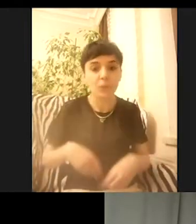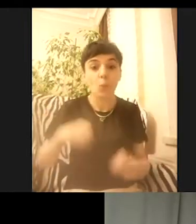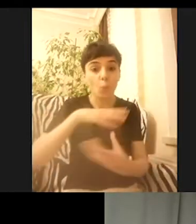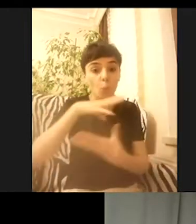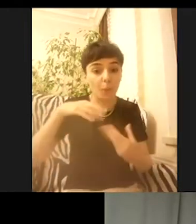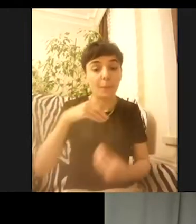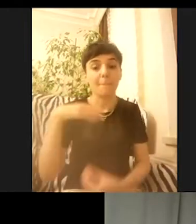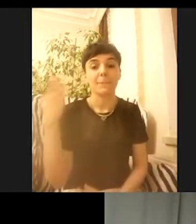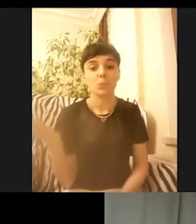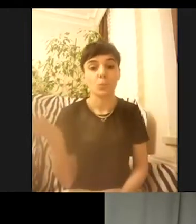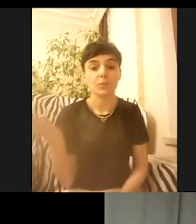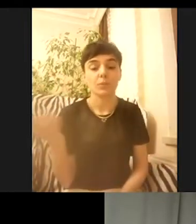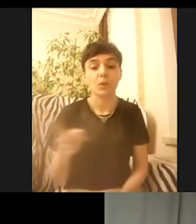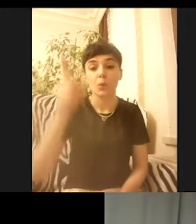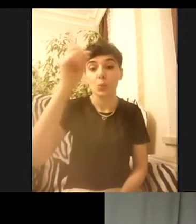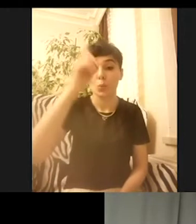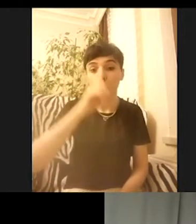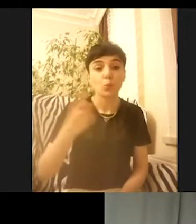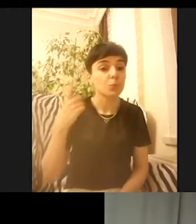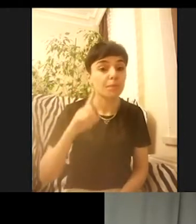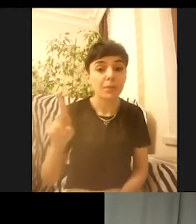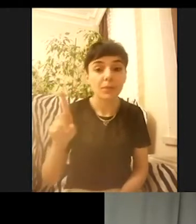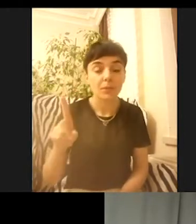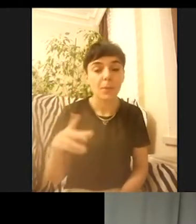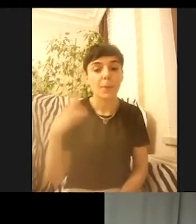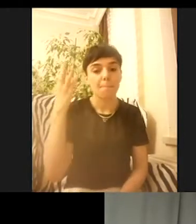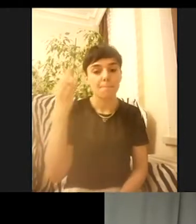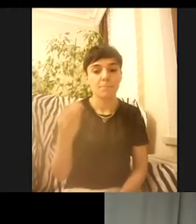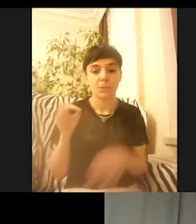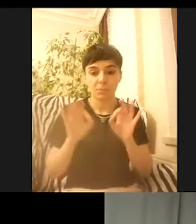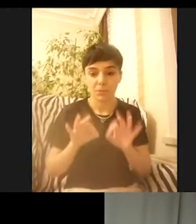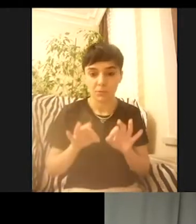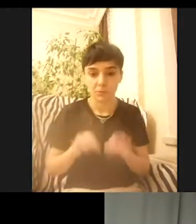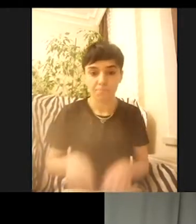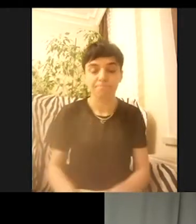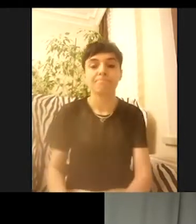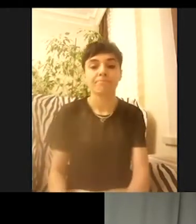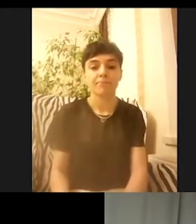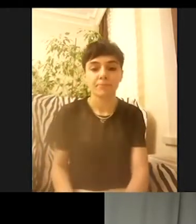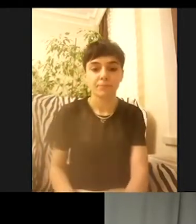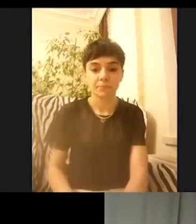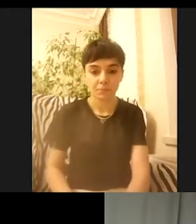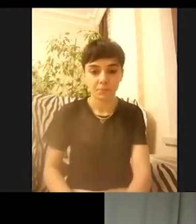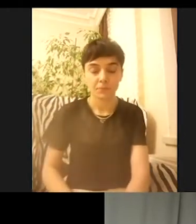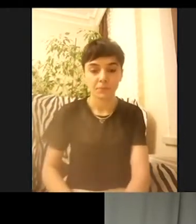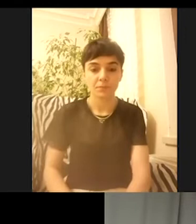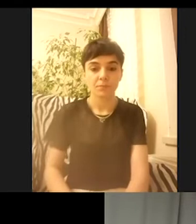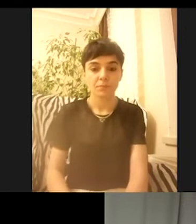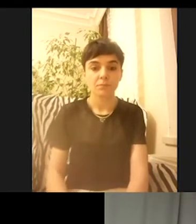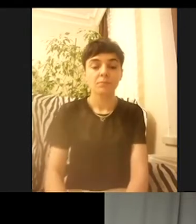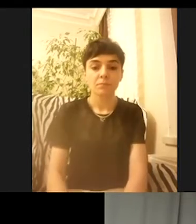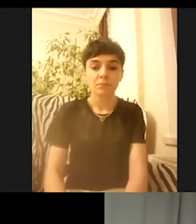was extremely surprising for the relatively conservative Christians, Balkans, and the conservative Muslim Middle East. The fact